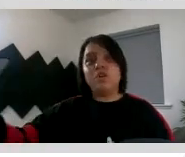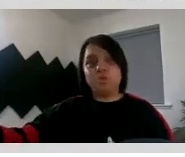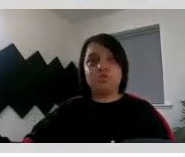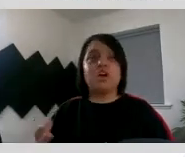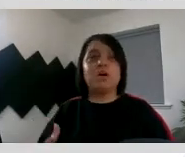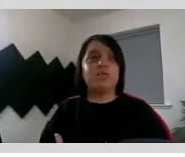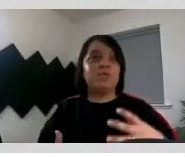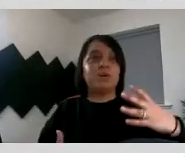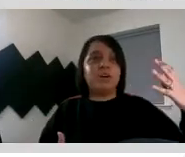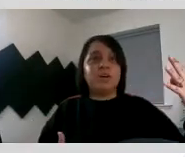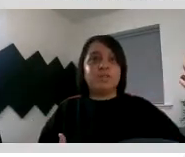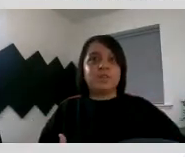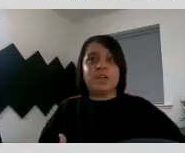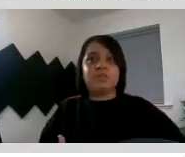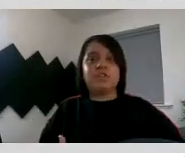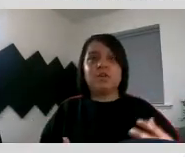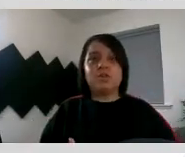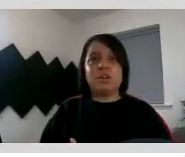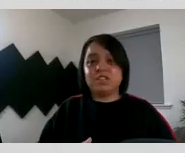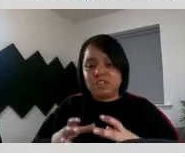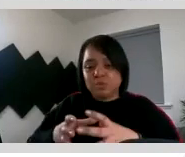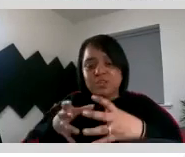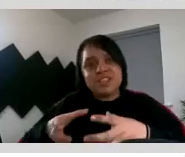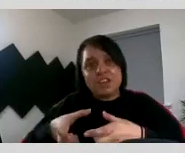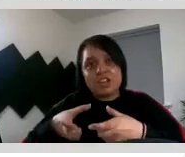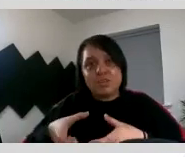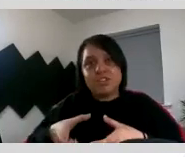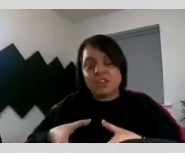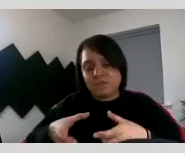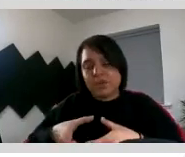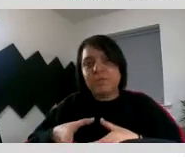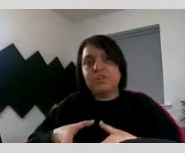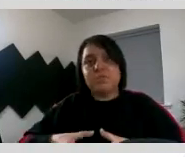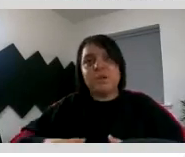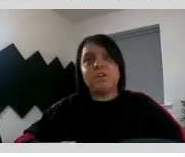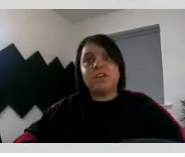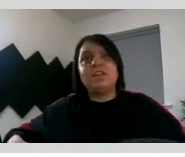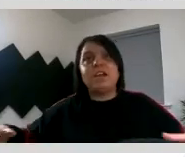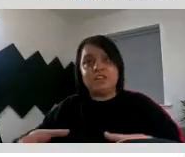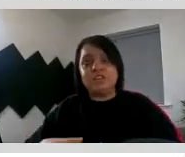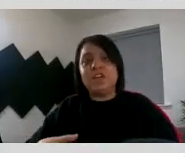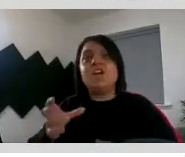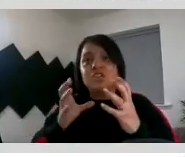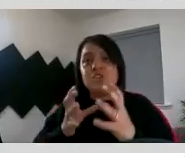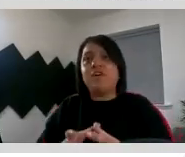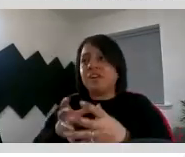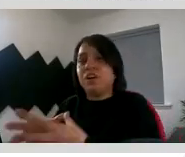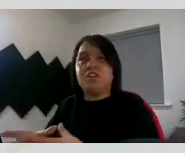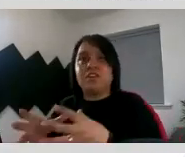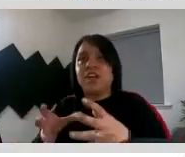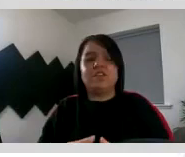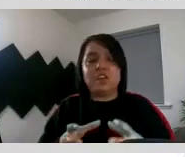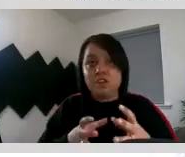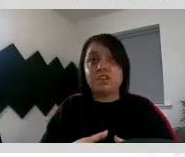the local shop or to the local doctors until she wants to stay in her community. The community is predominantly Asian. So you'll find a lot